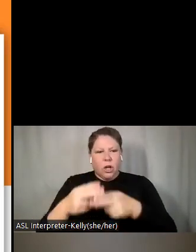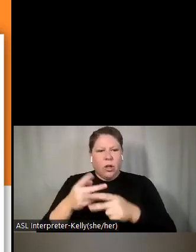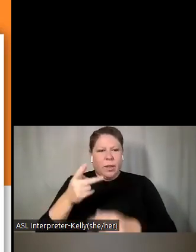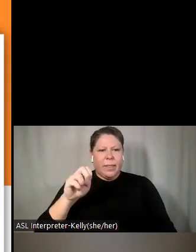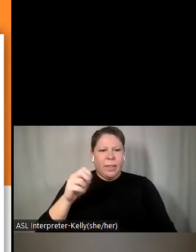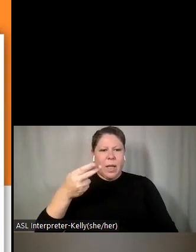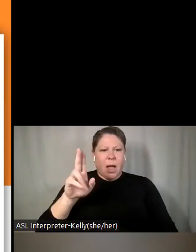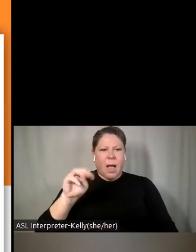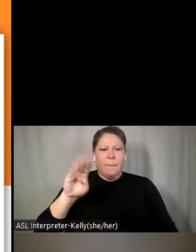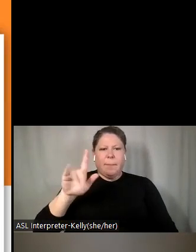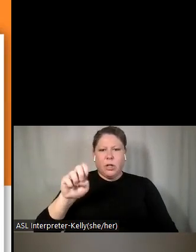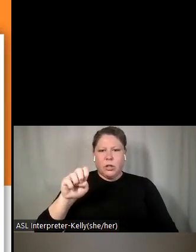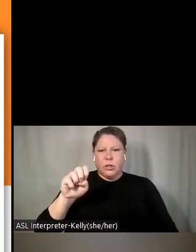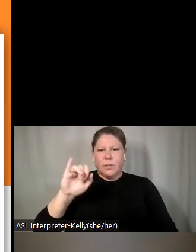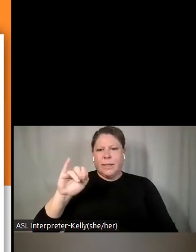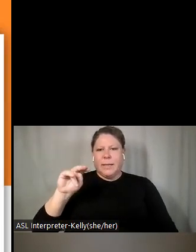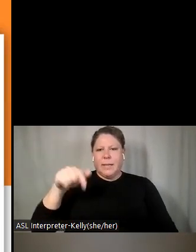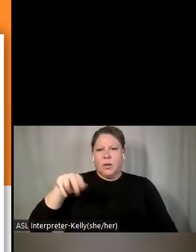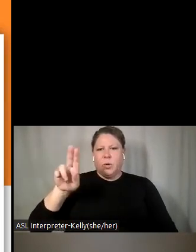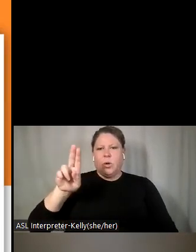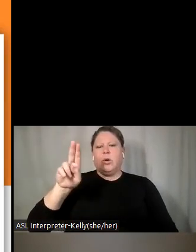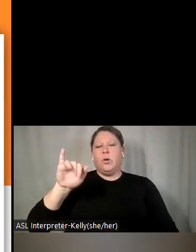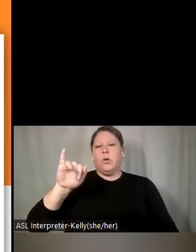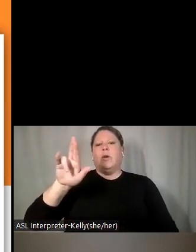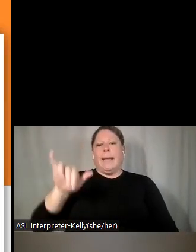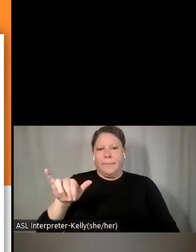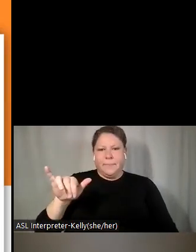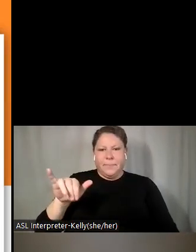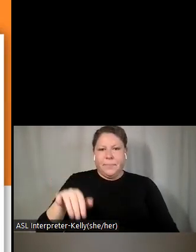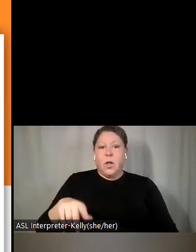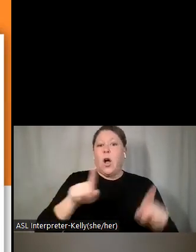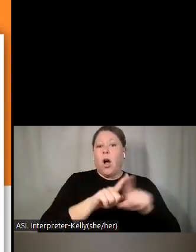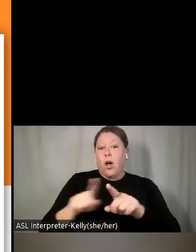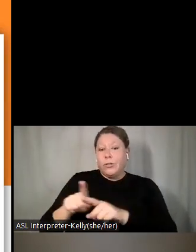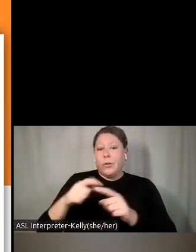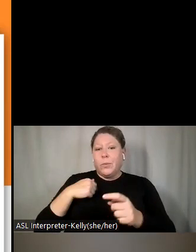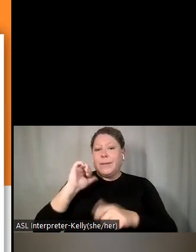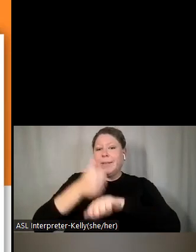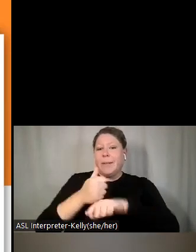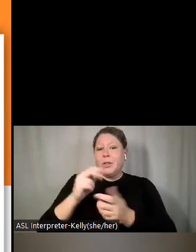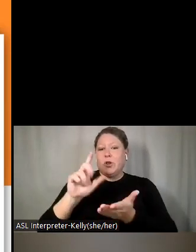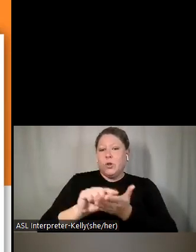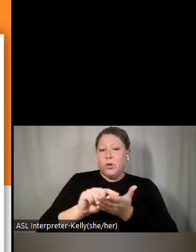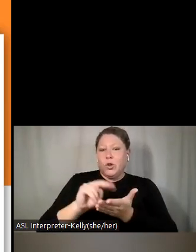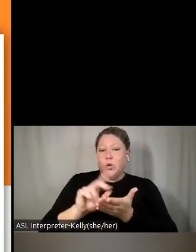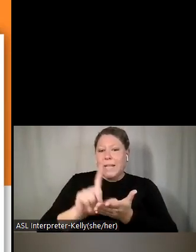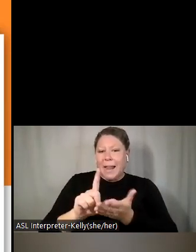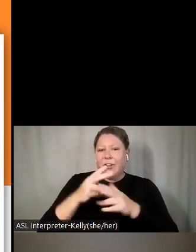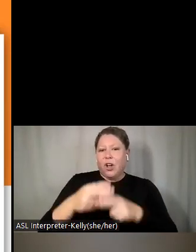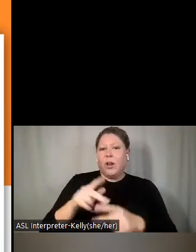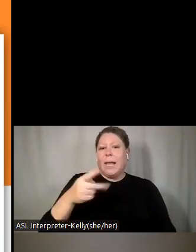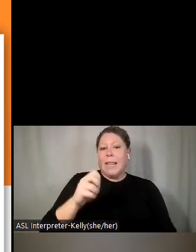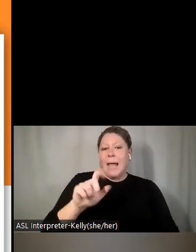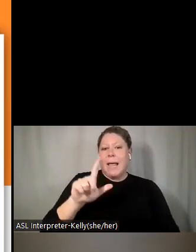monthly newsletter that we call the Lean Zine, which is a very catchy and fun name for our newsletter that